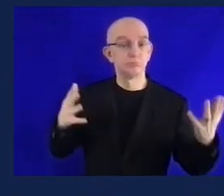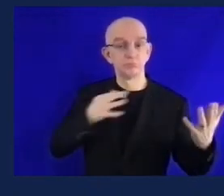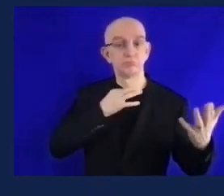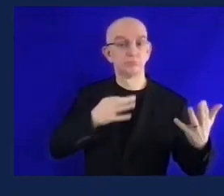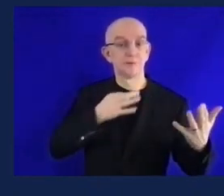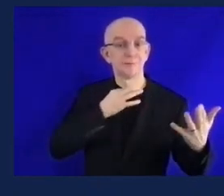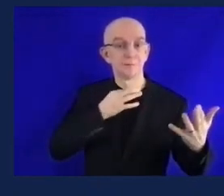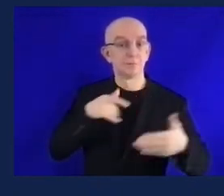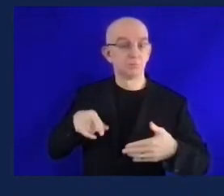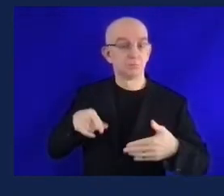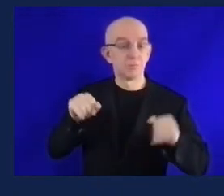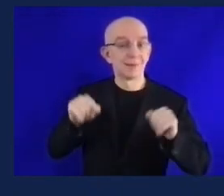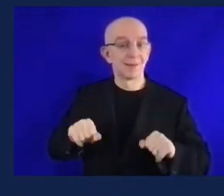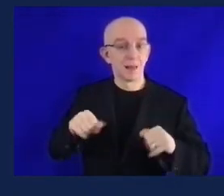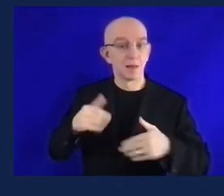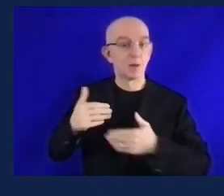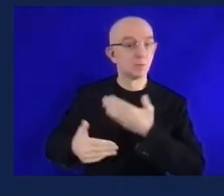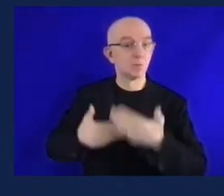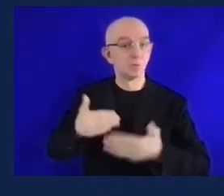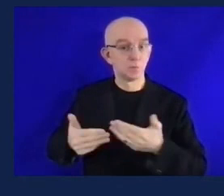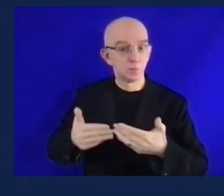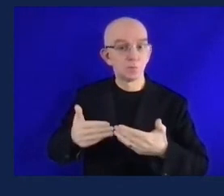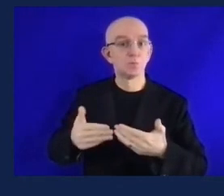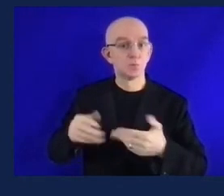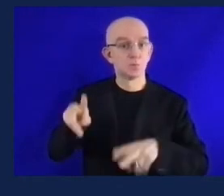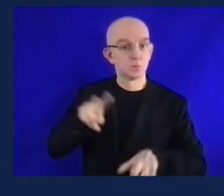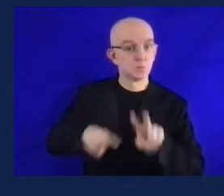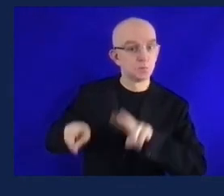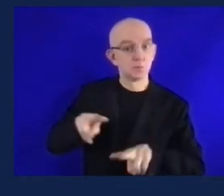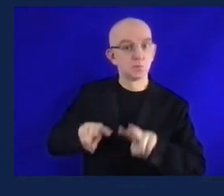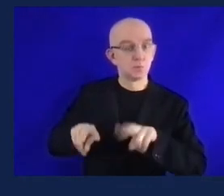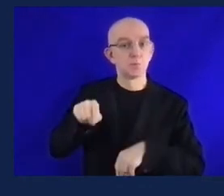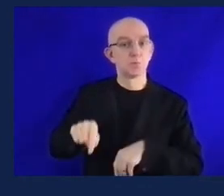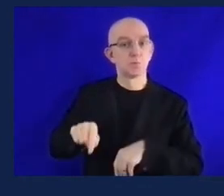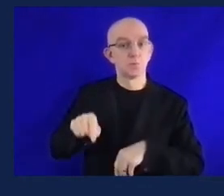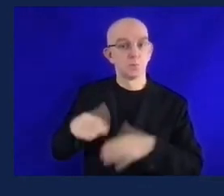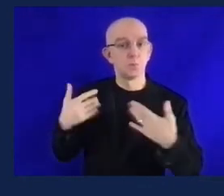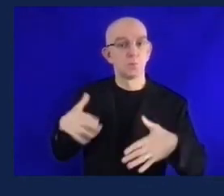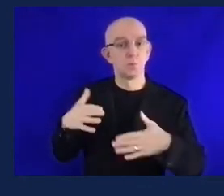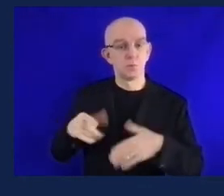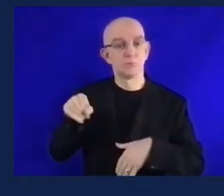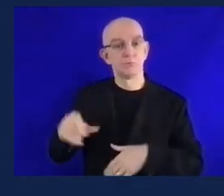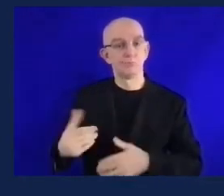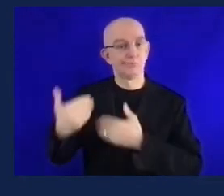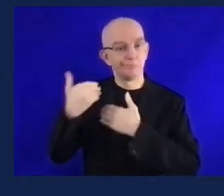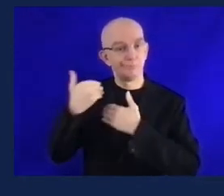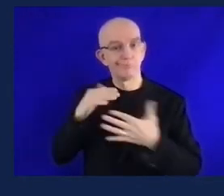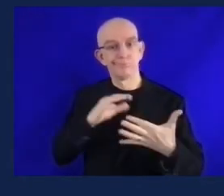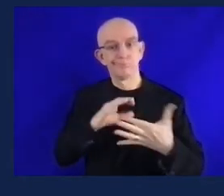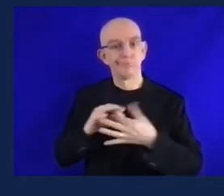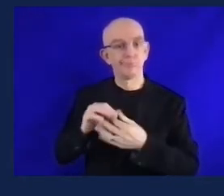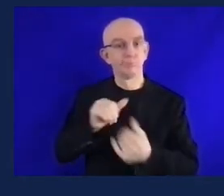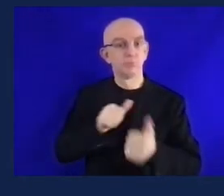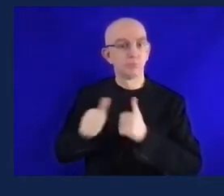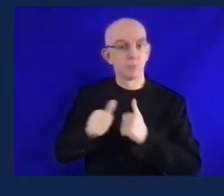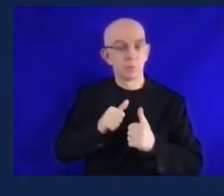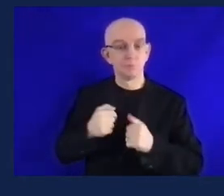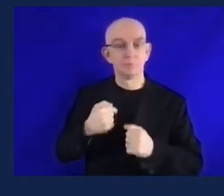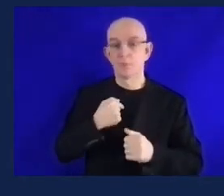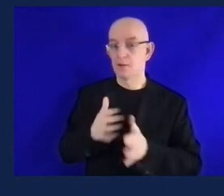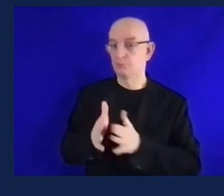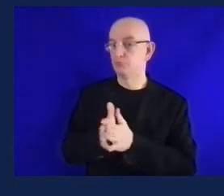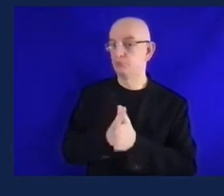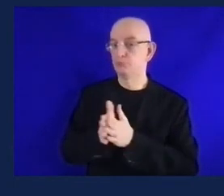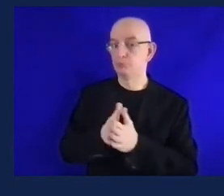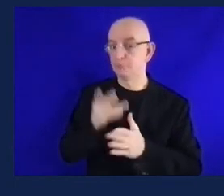up this kind of risk assessment in the future for other huge tournaments that are planned, whether here in New Zealand, in